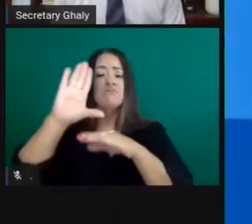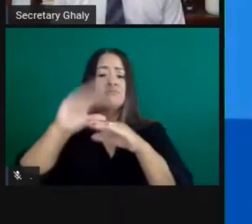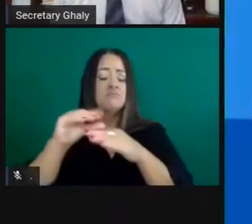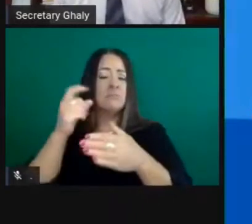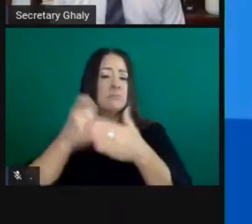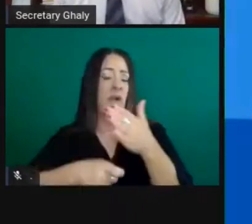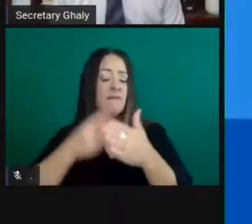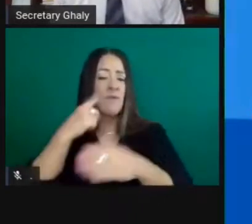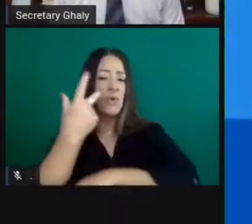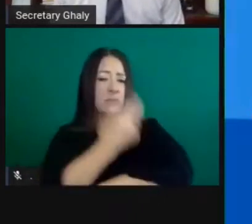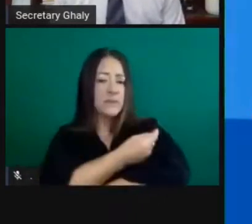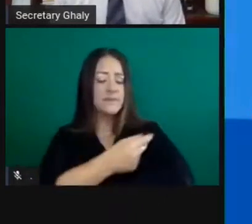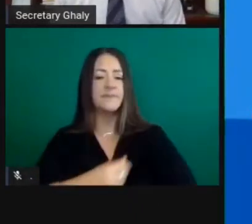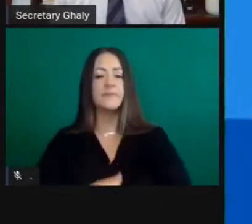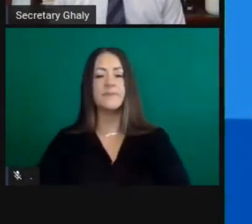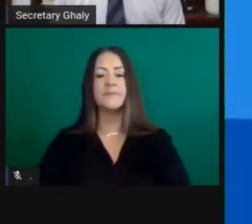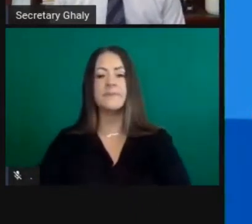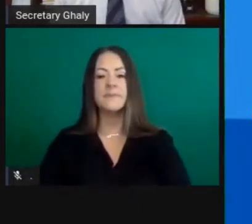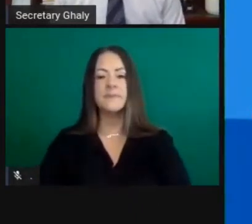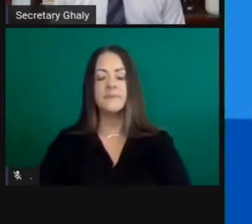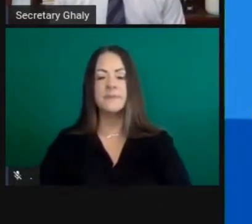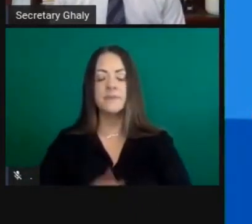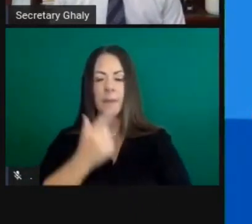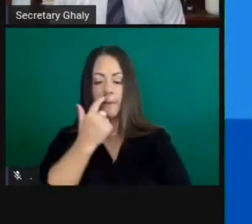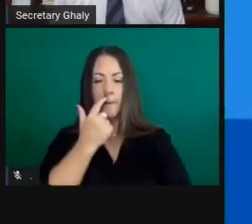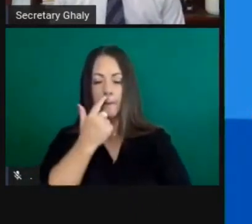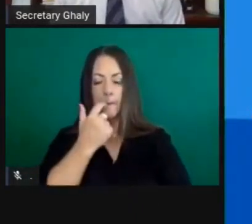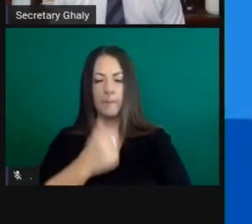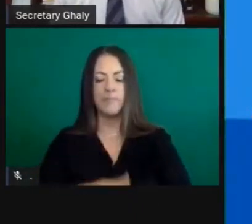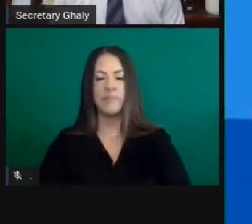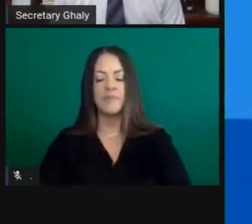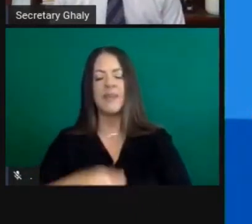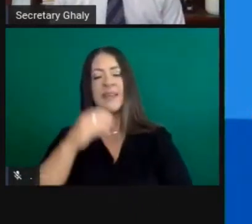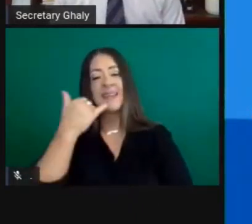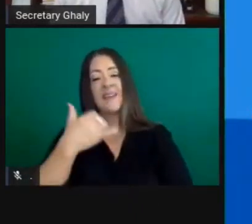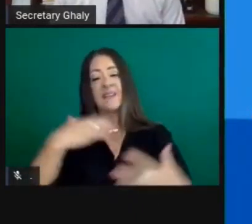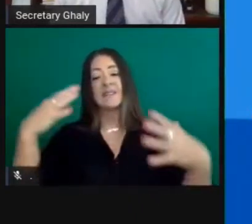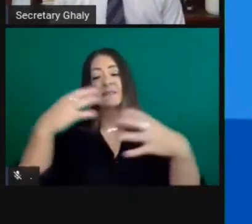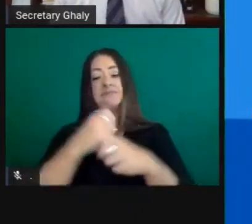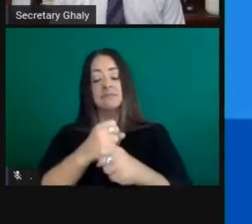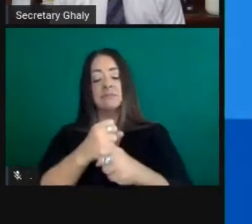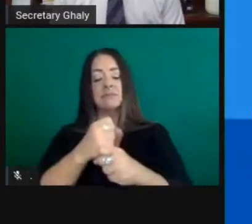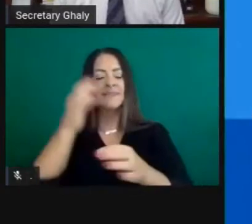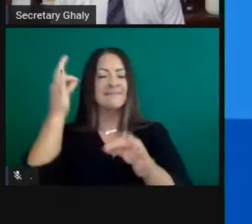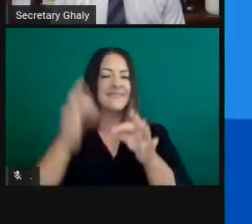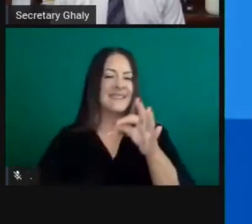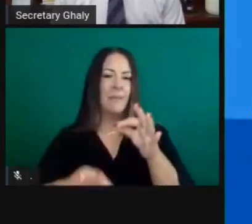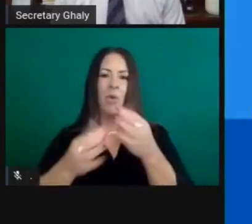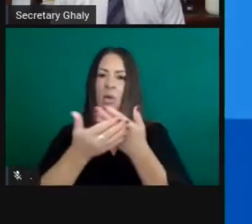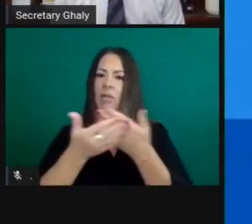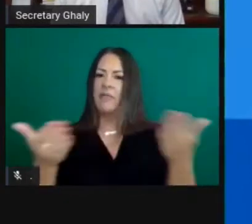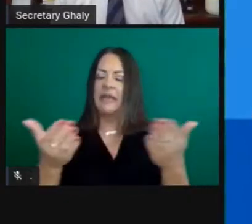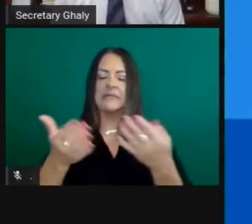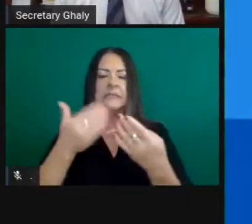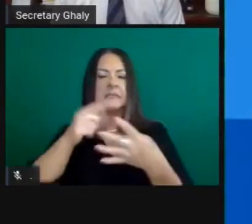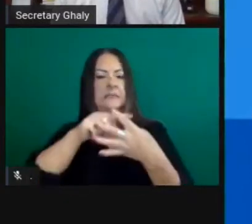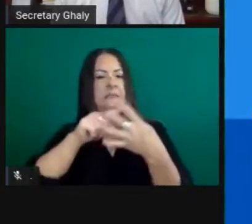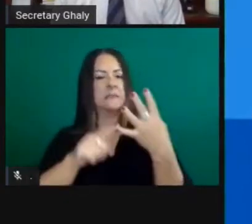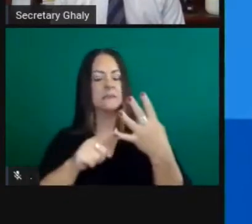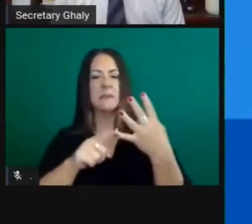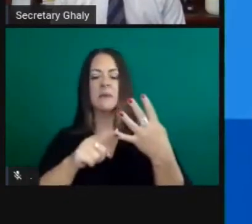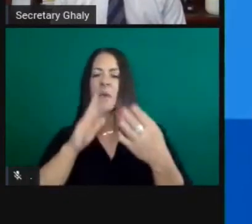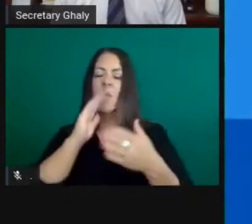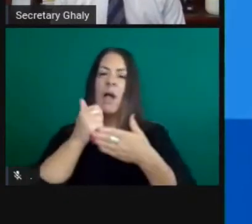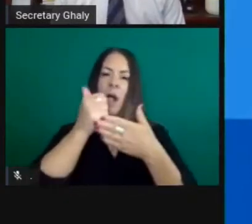So again, we end every week with this point that simple acts make a big difference, not just for COVID, but